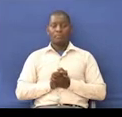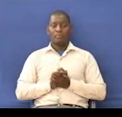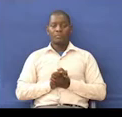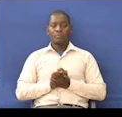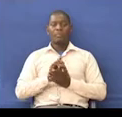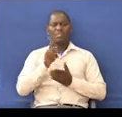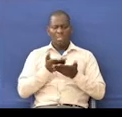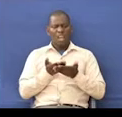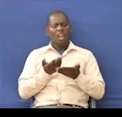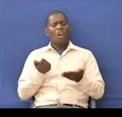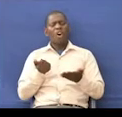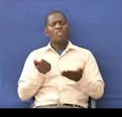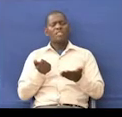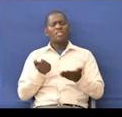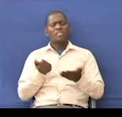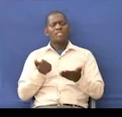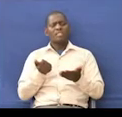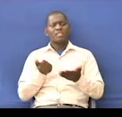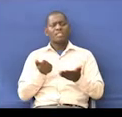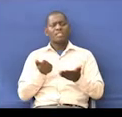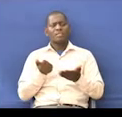which cause